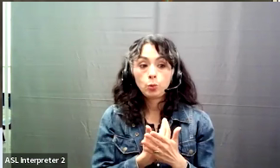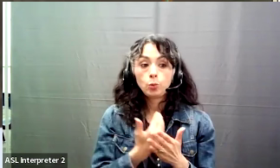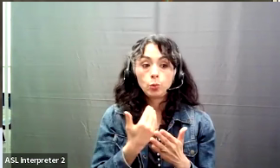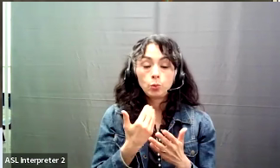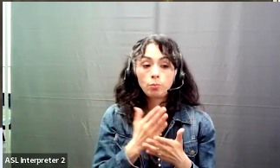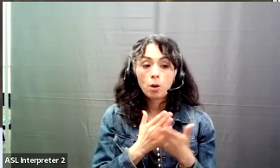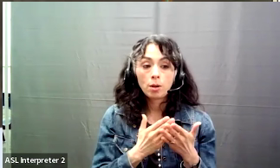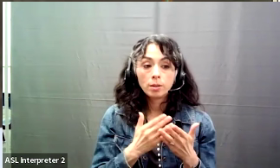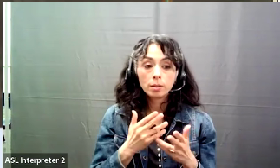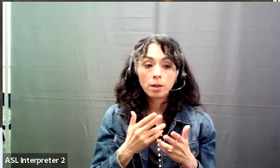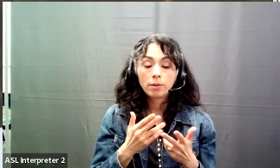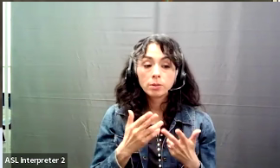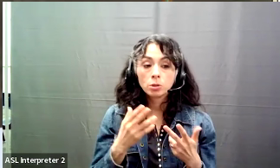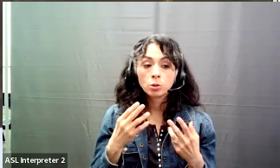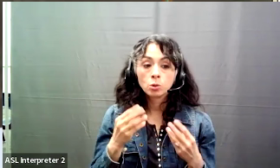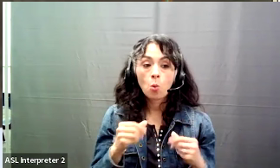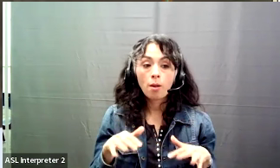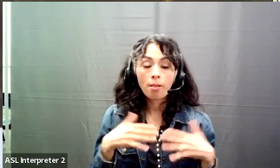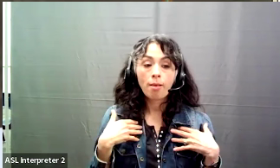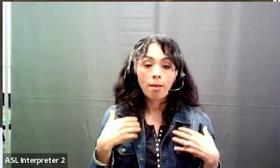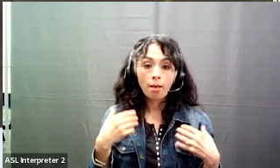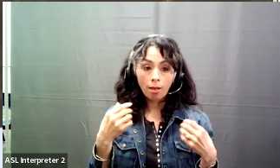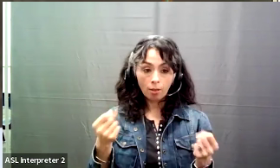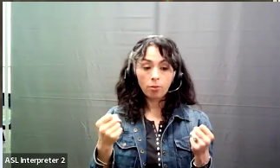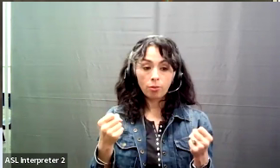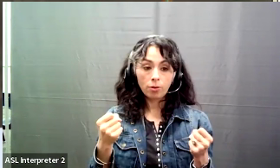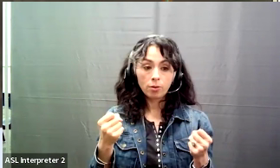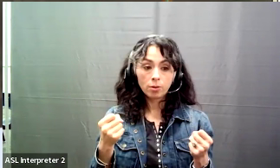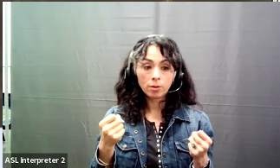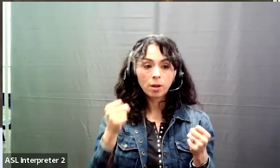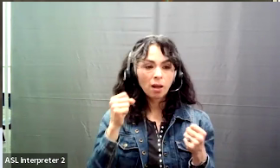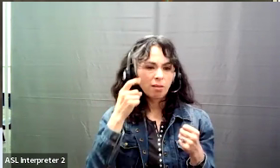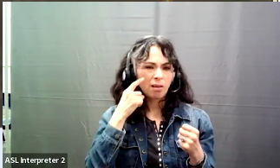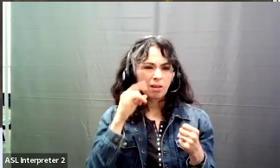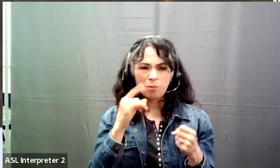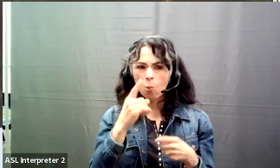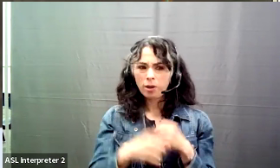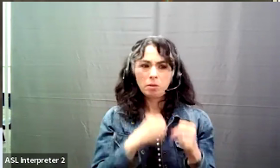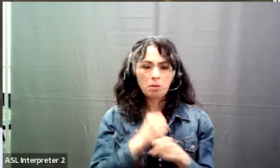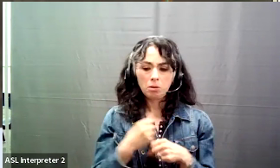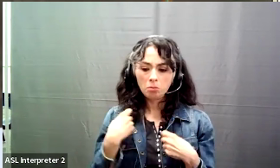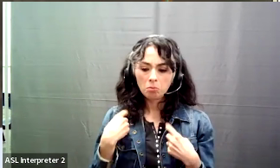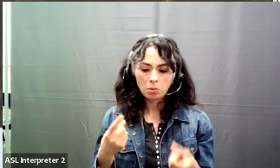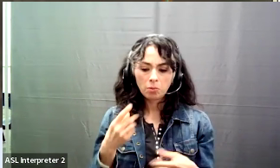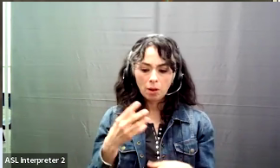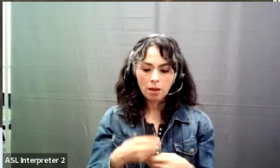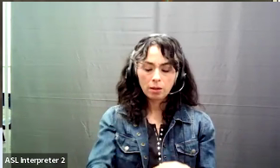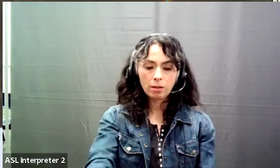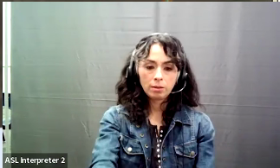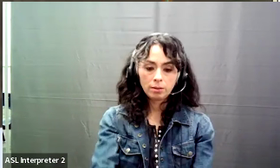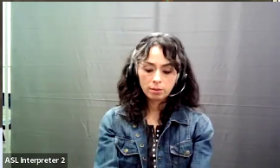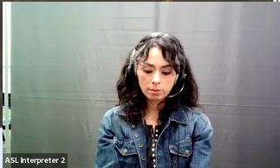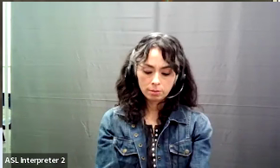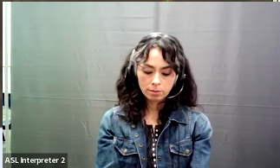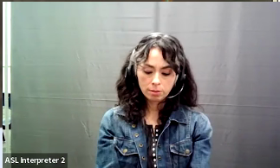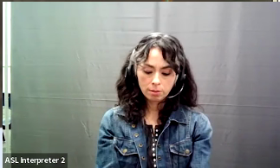soil health properties. It's a new section. I think it's been available for a year.